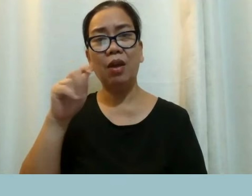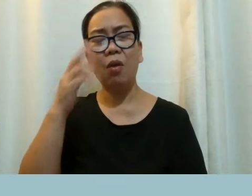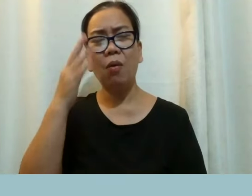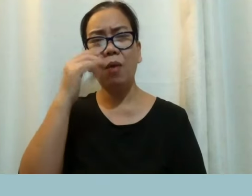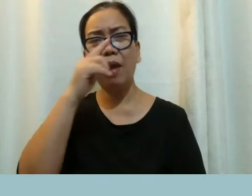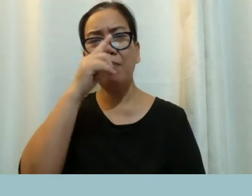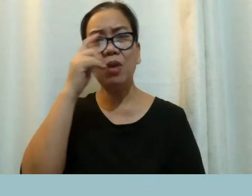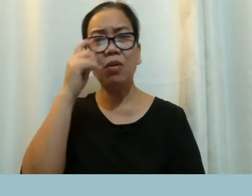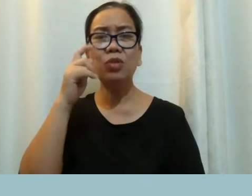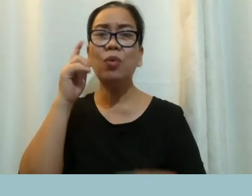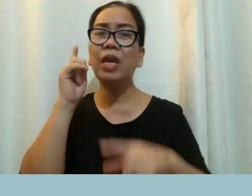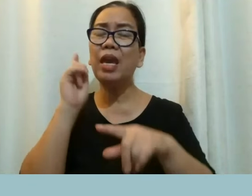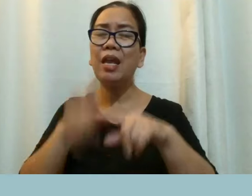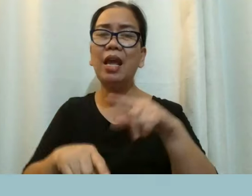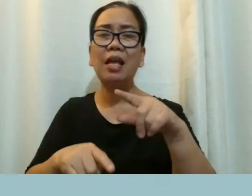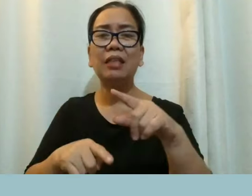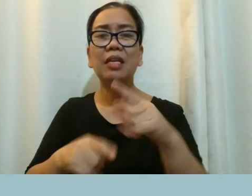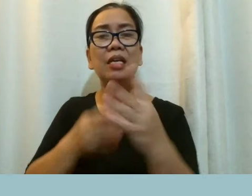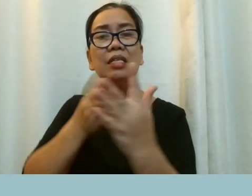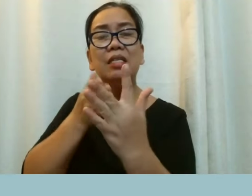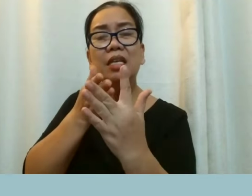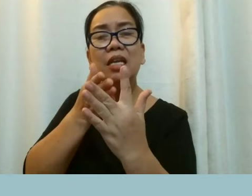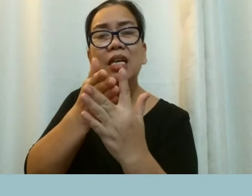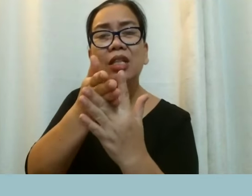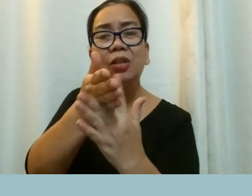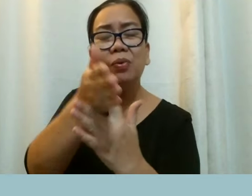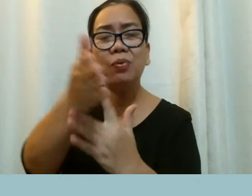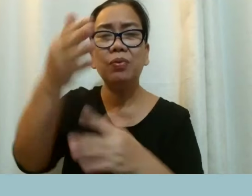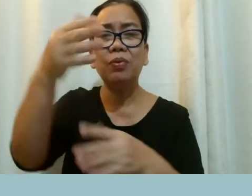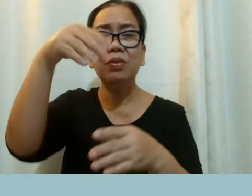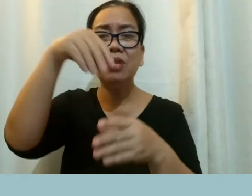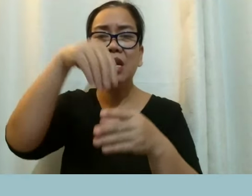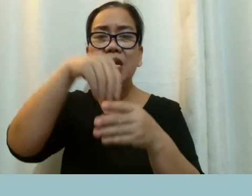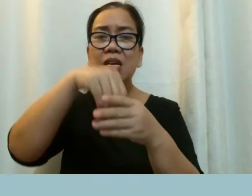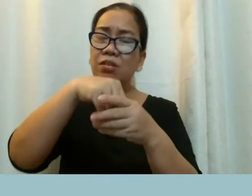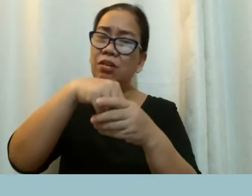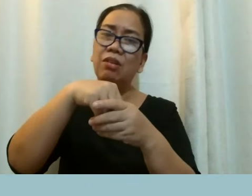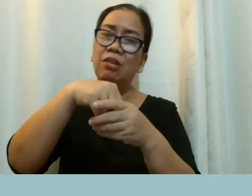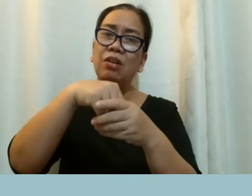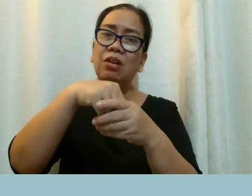Translucent. Why? Because we cannot see